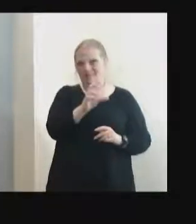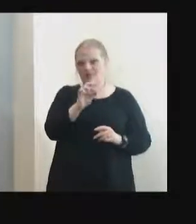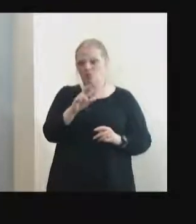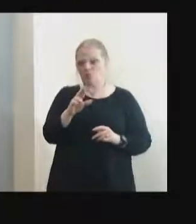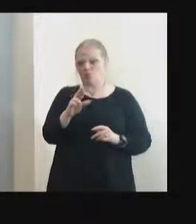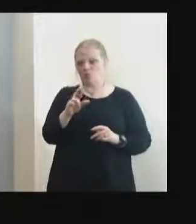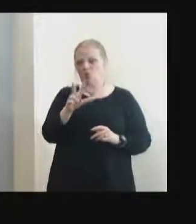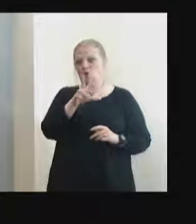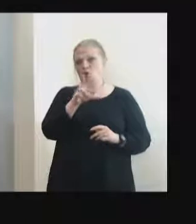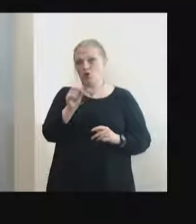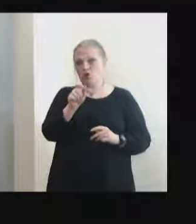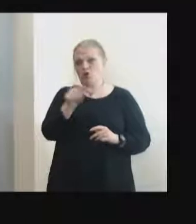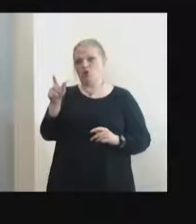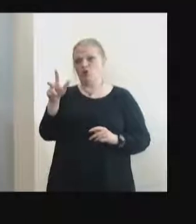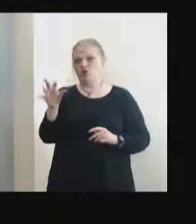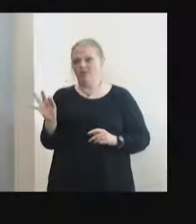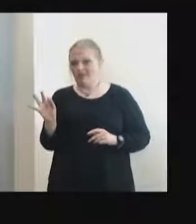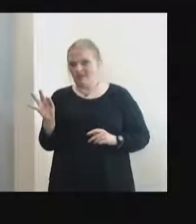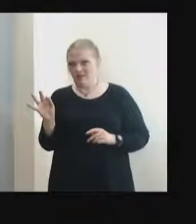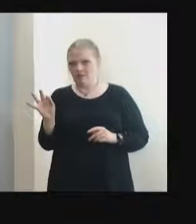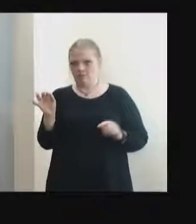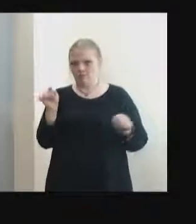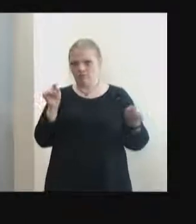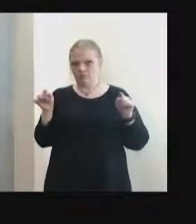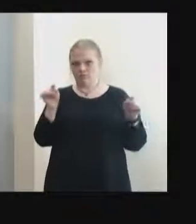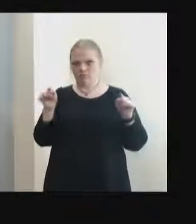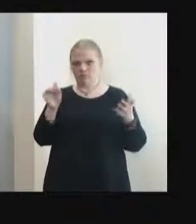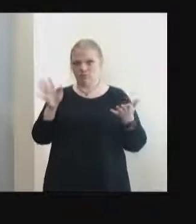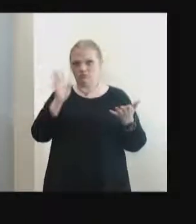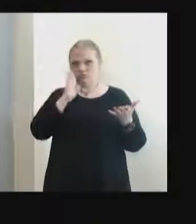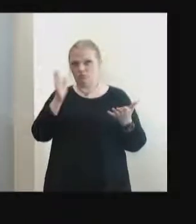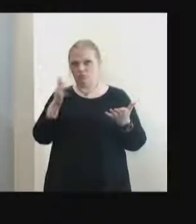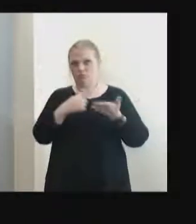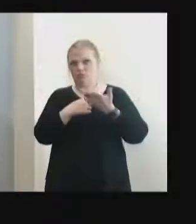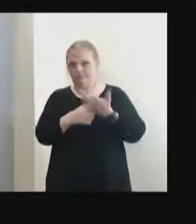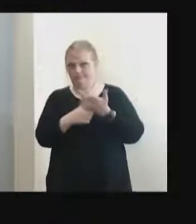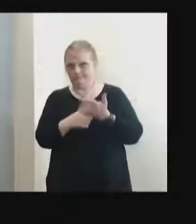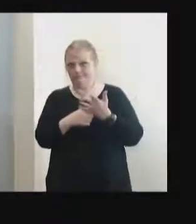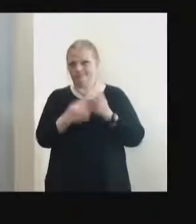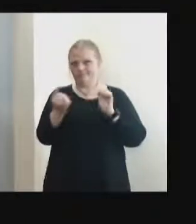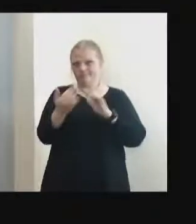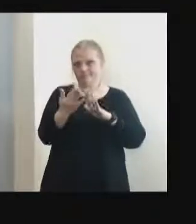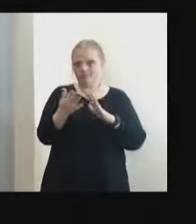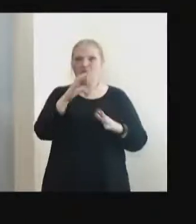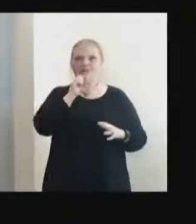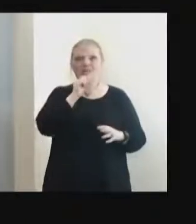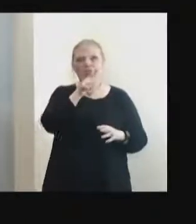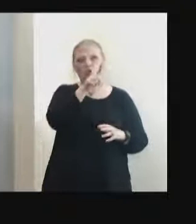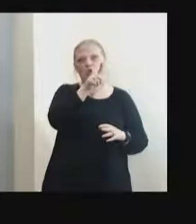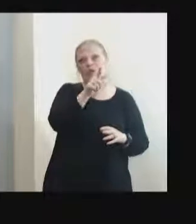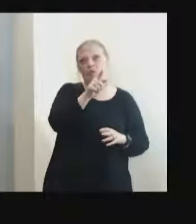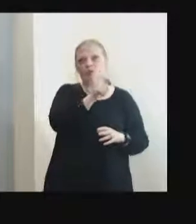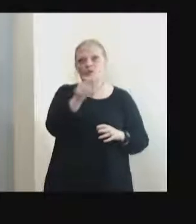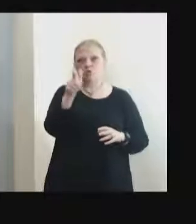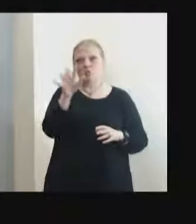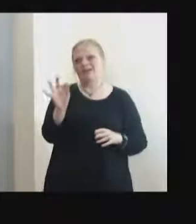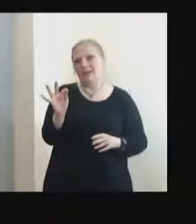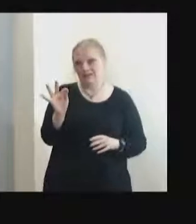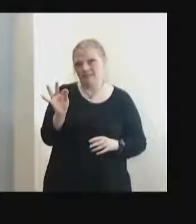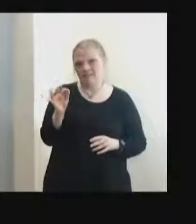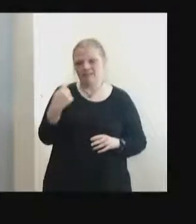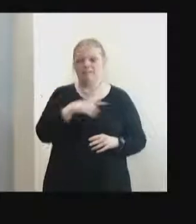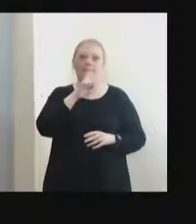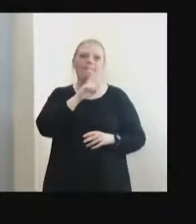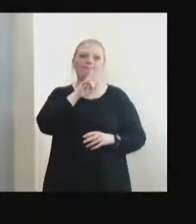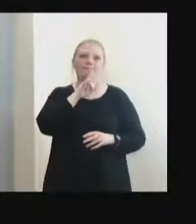the age of 30 to 39, or as we were going to be addressing in this situation very soon, 21 to 29. Because we realize